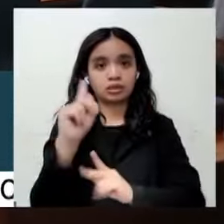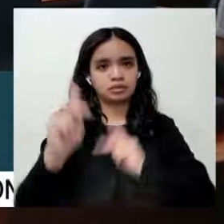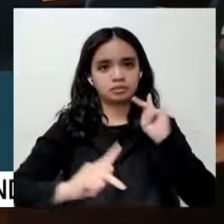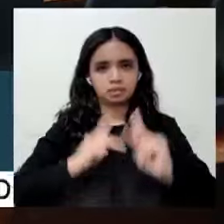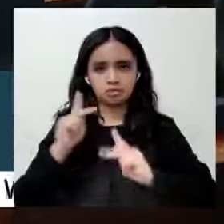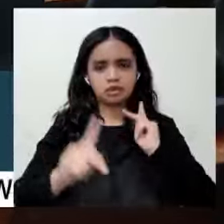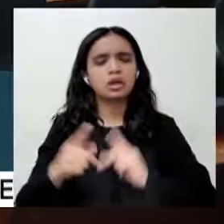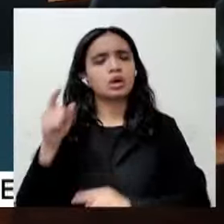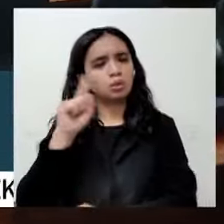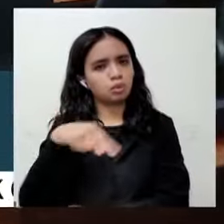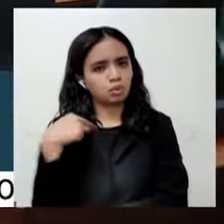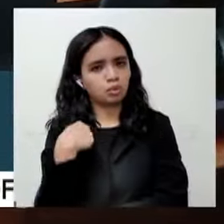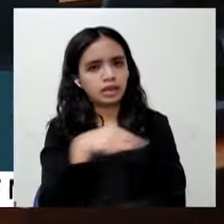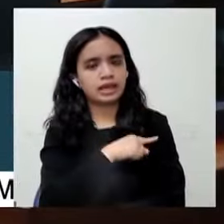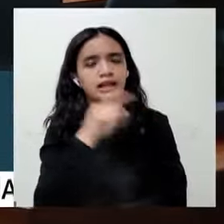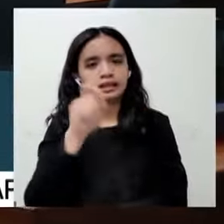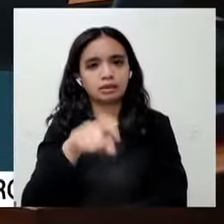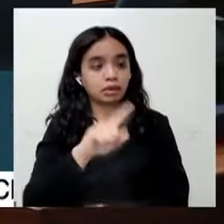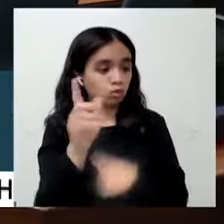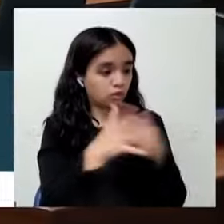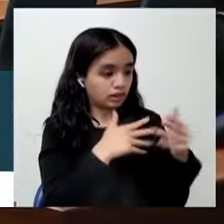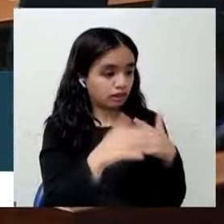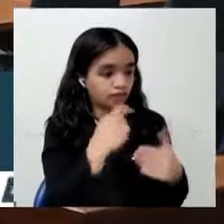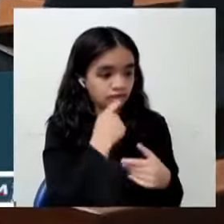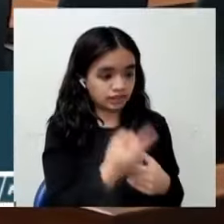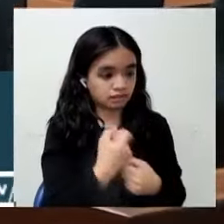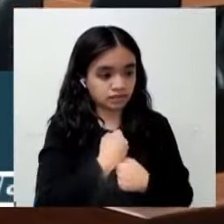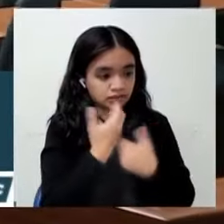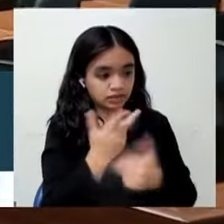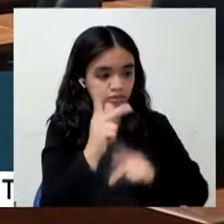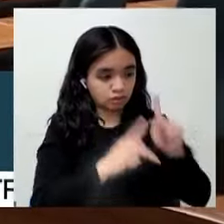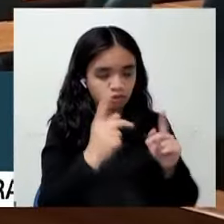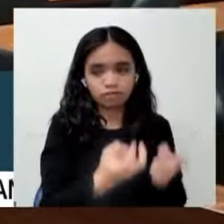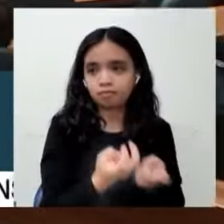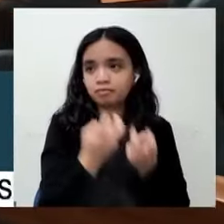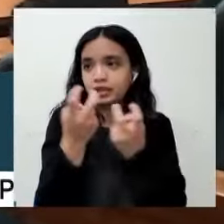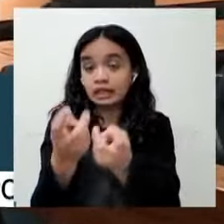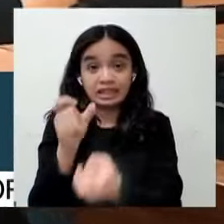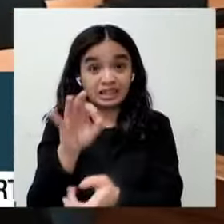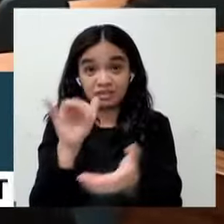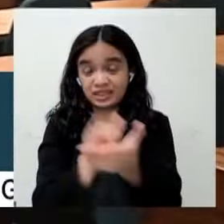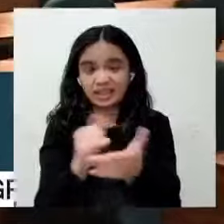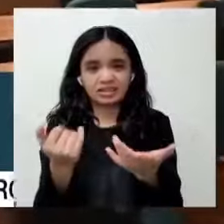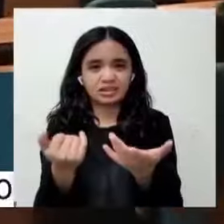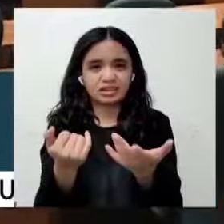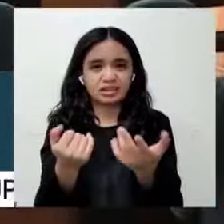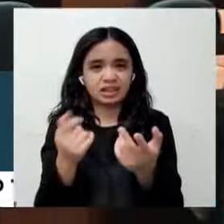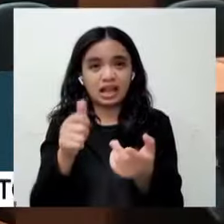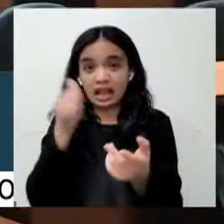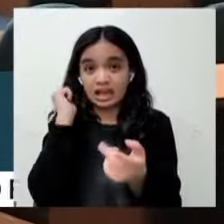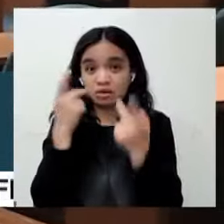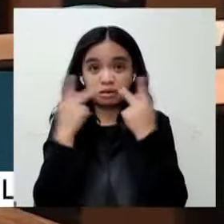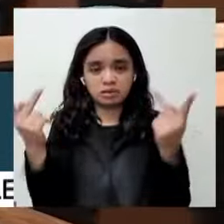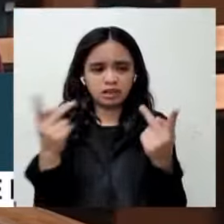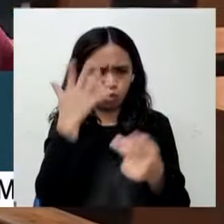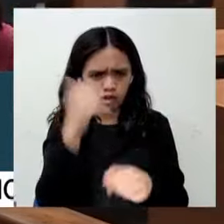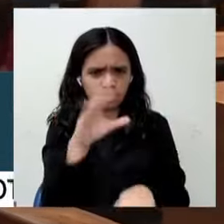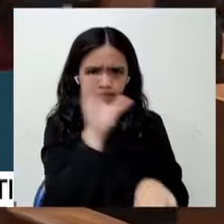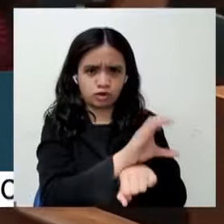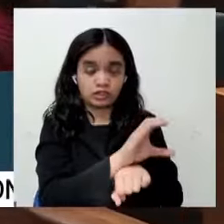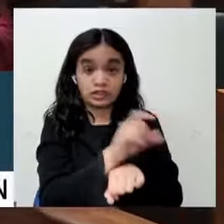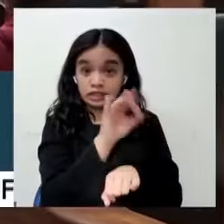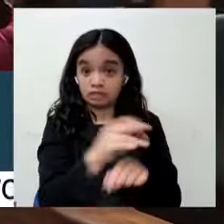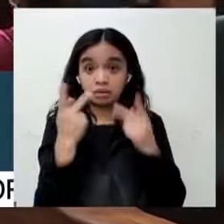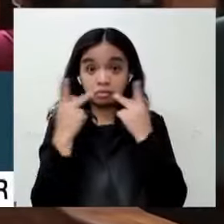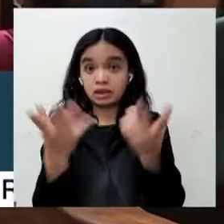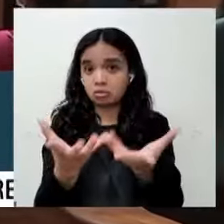to echo the voice of the people. And then kung ayaw ng public yun, why force it, diba? But if the public wants it, then so be